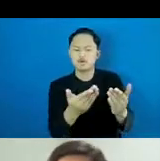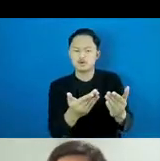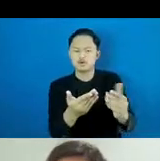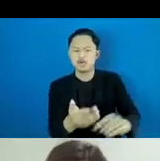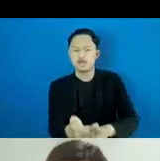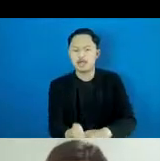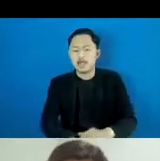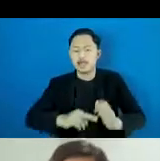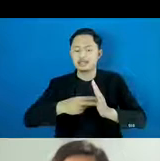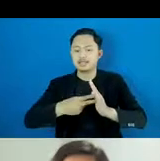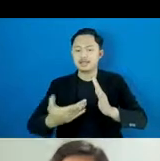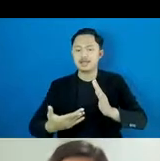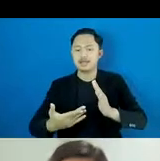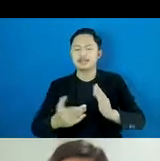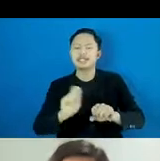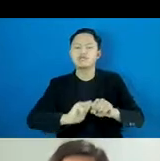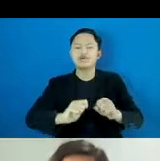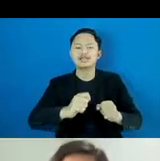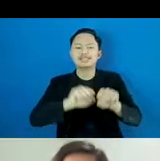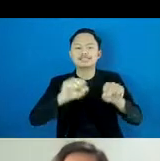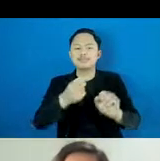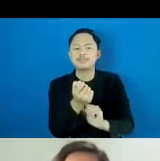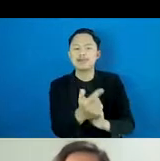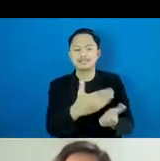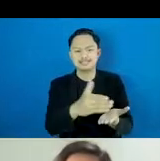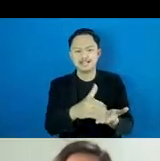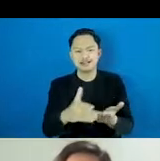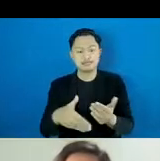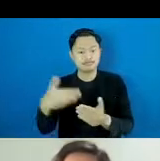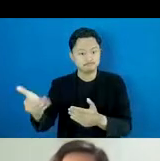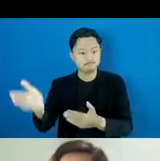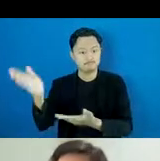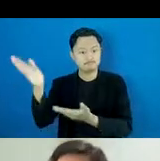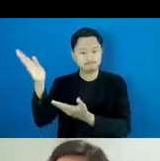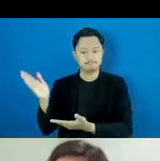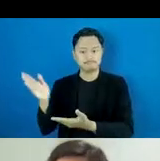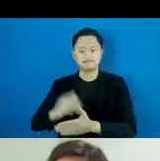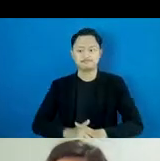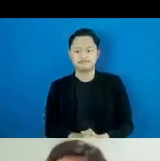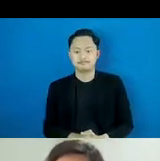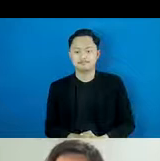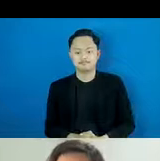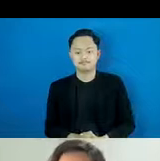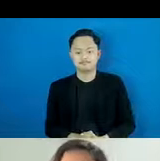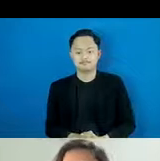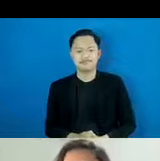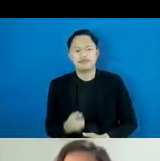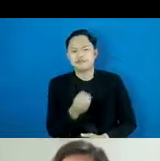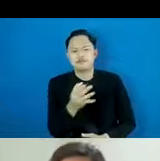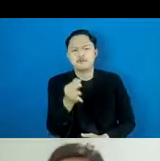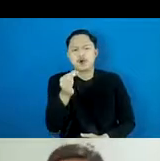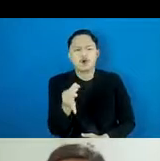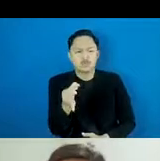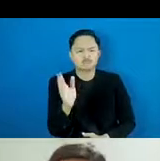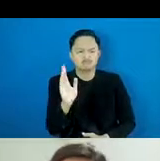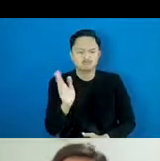through a leasing payment. You can go. This model has been spread in many cities and has allowed for